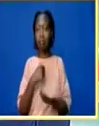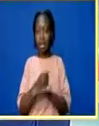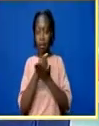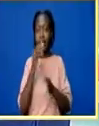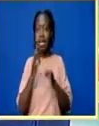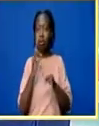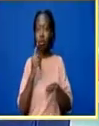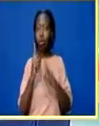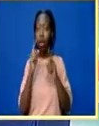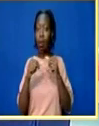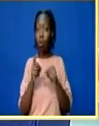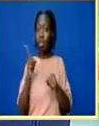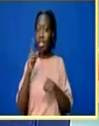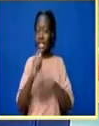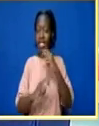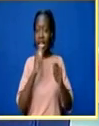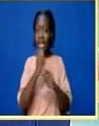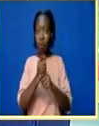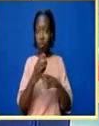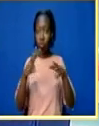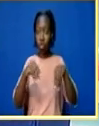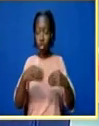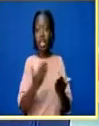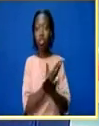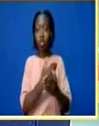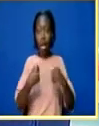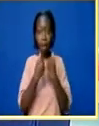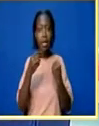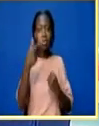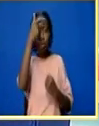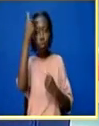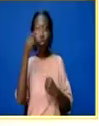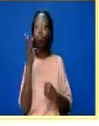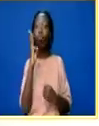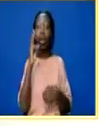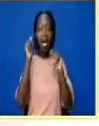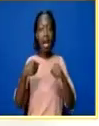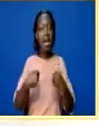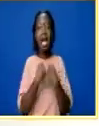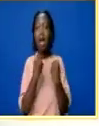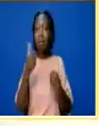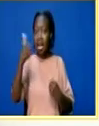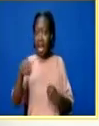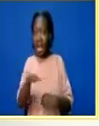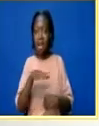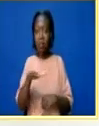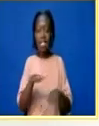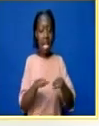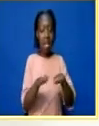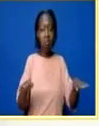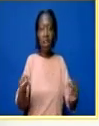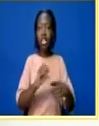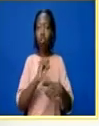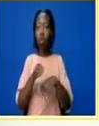of erosion, mm-hmm, remember it's happening due to droplets. Yes. So it can happen anywhere. Okay. Be it a flat land, mm-hmm, be it